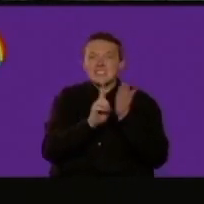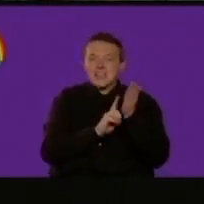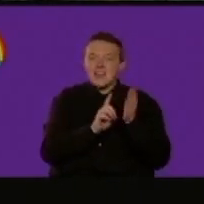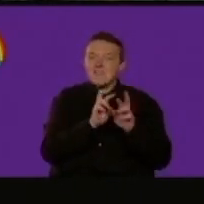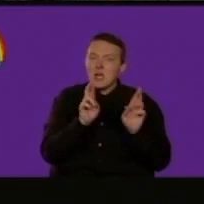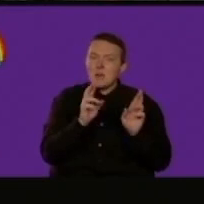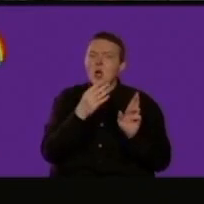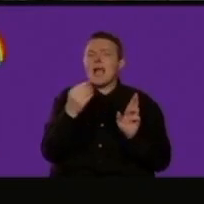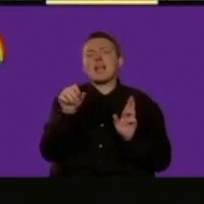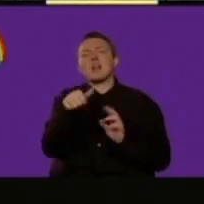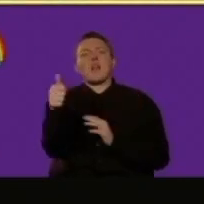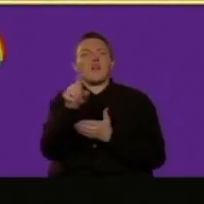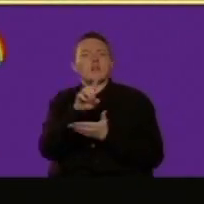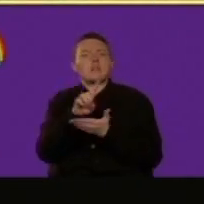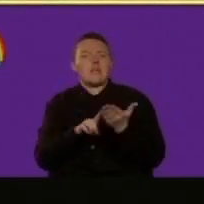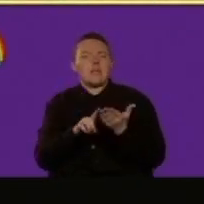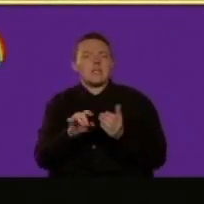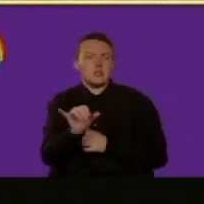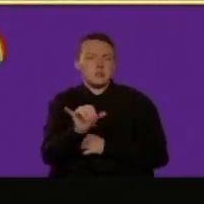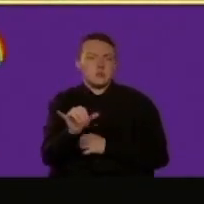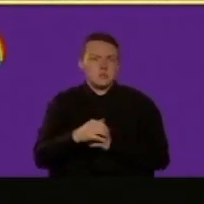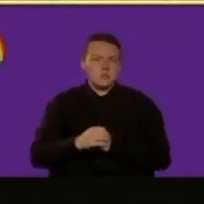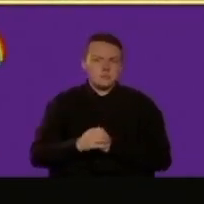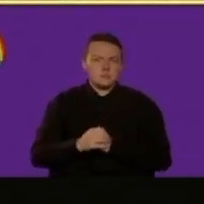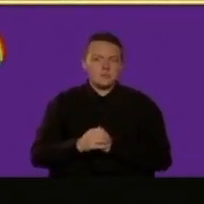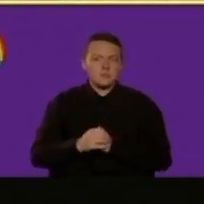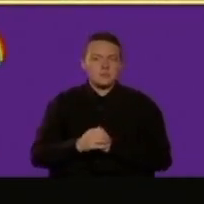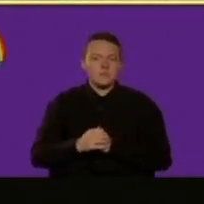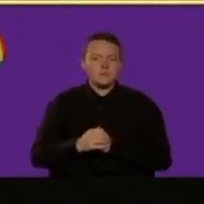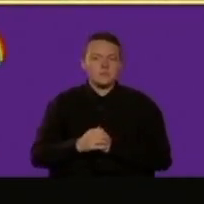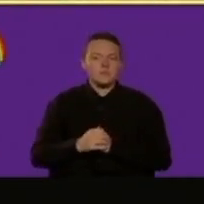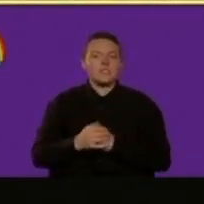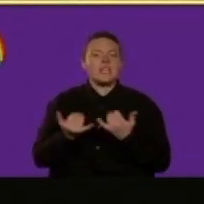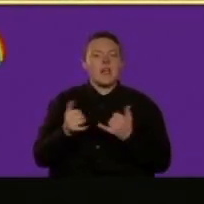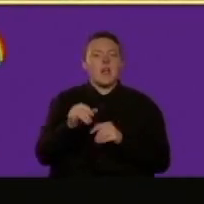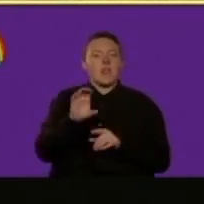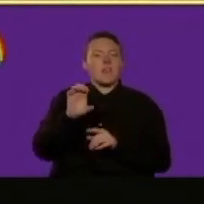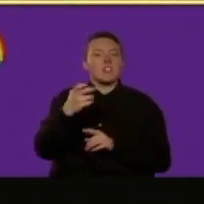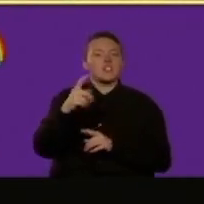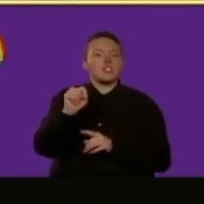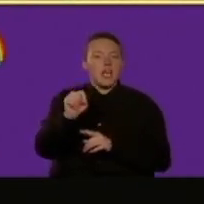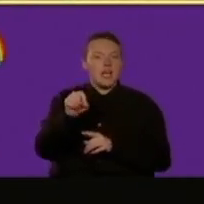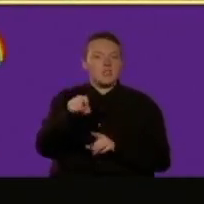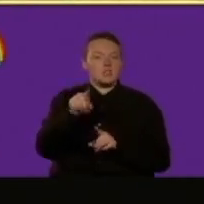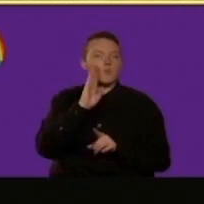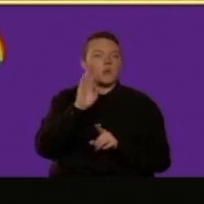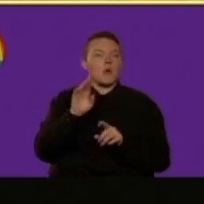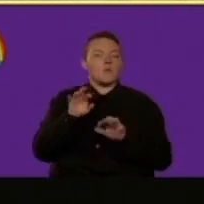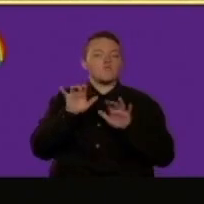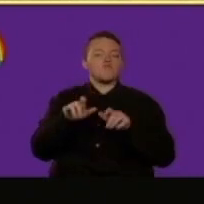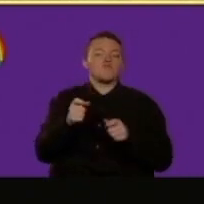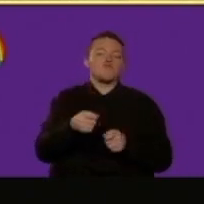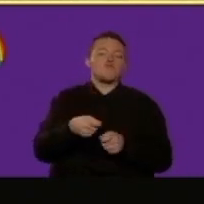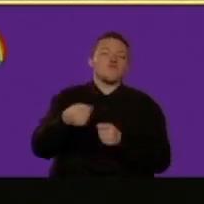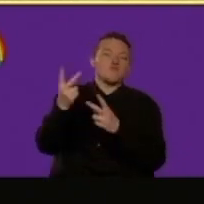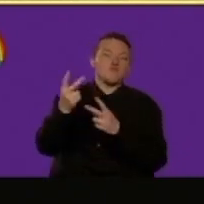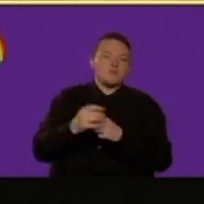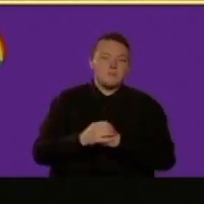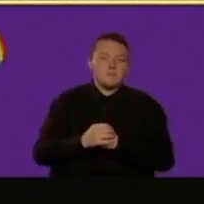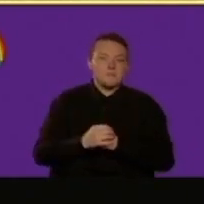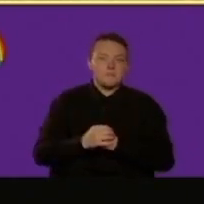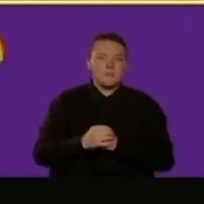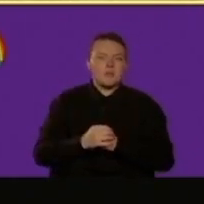the universal nature of the language? Well, that is the main reason. At first, we wanted to do